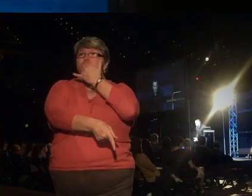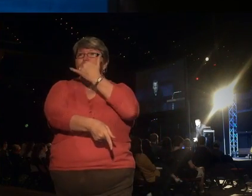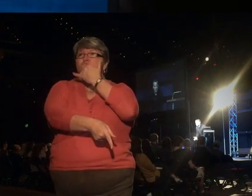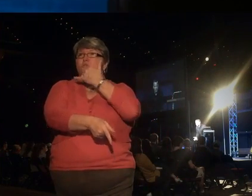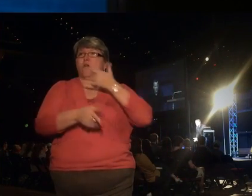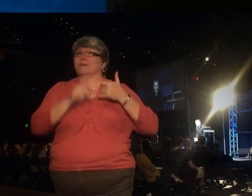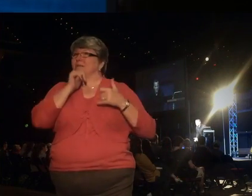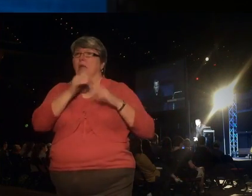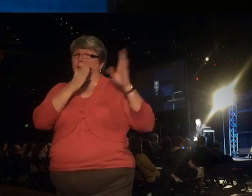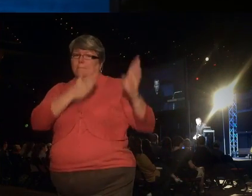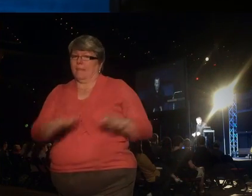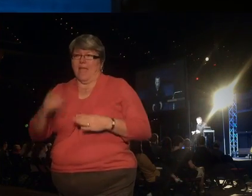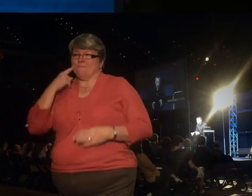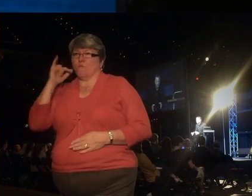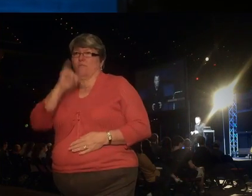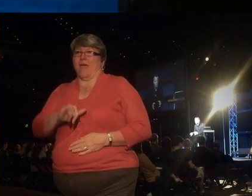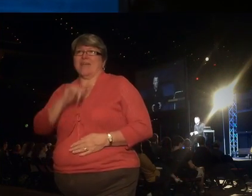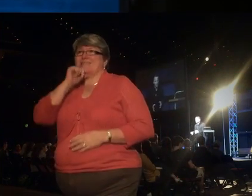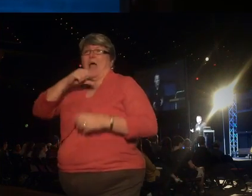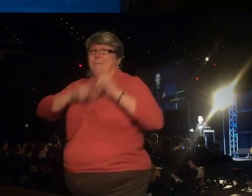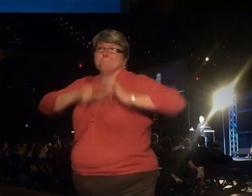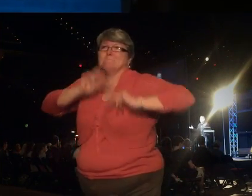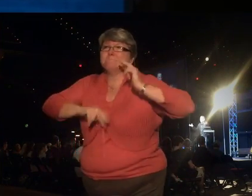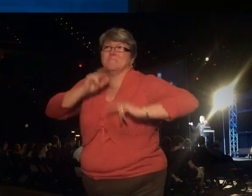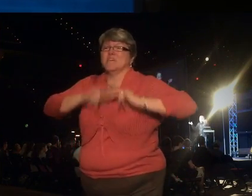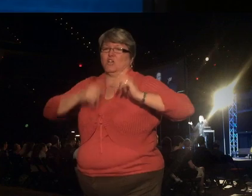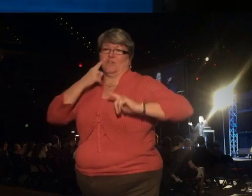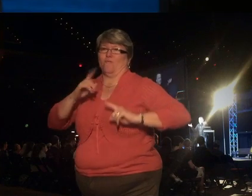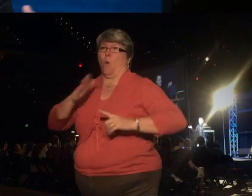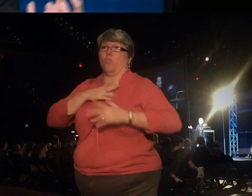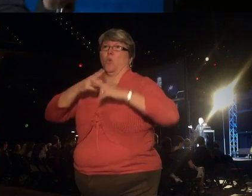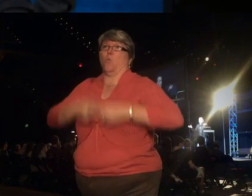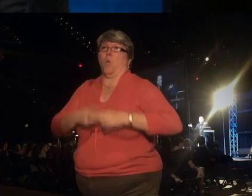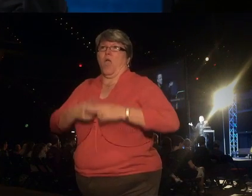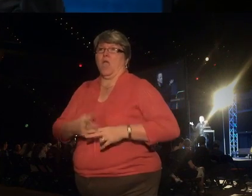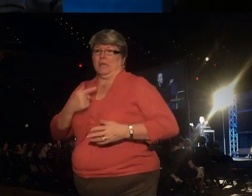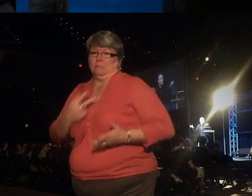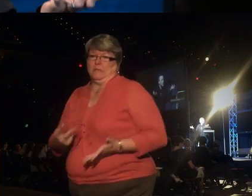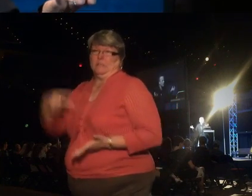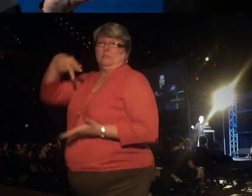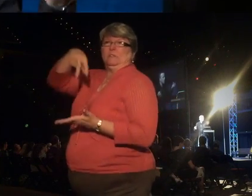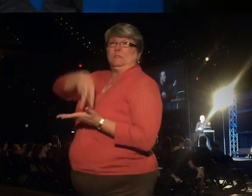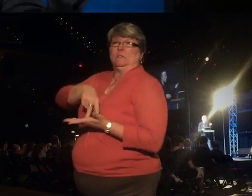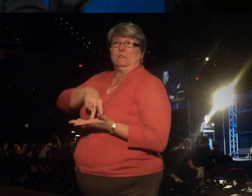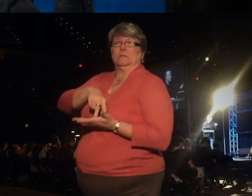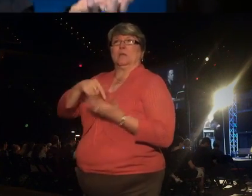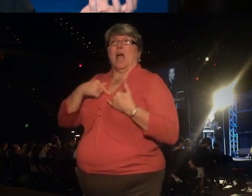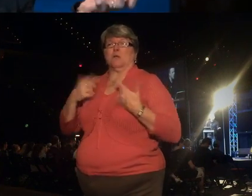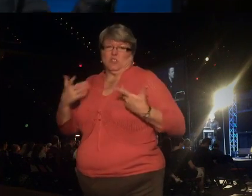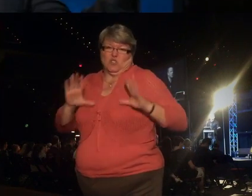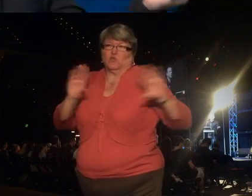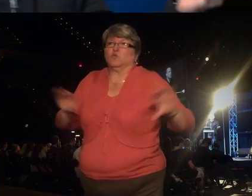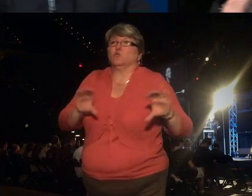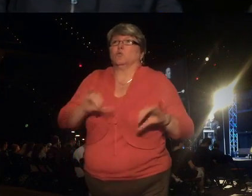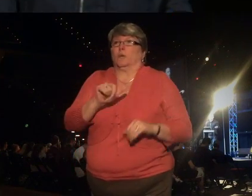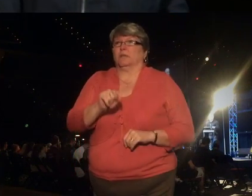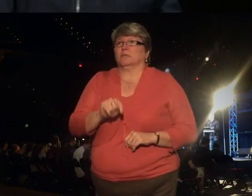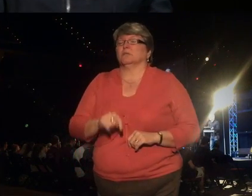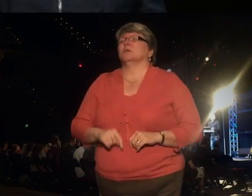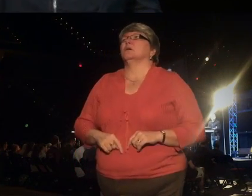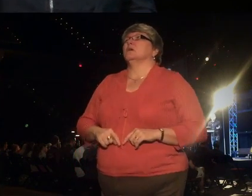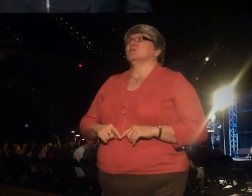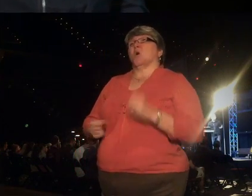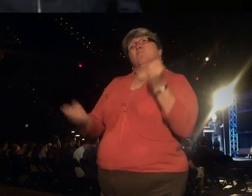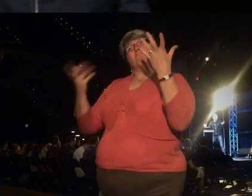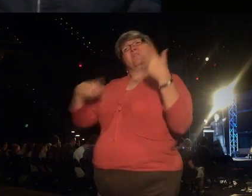for something it wasn't designed to do. It wasn't built to handle the weight or the strain of what I was putting on it.